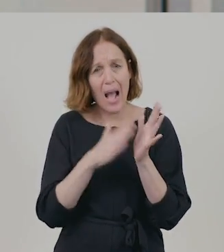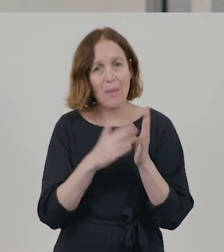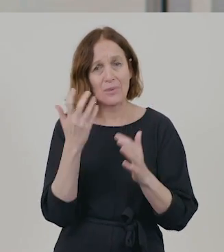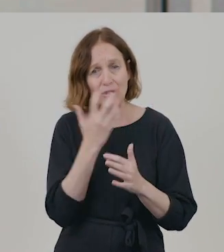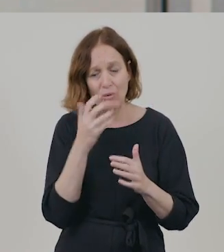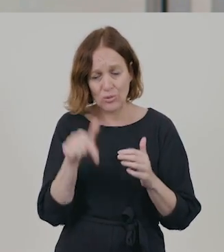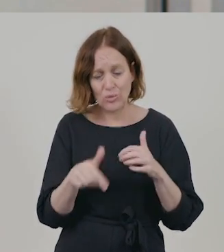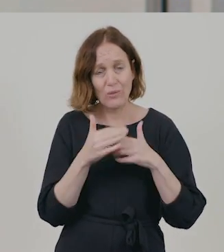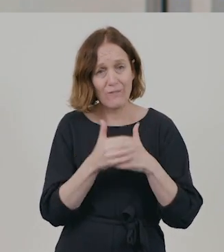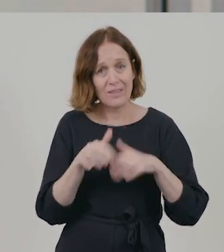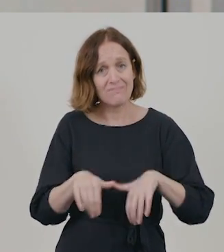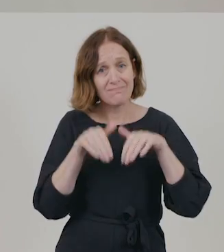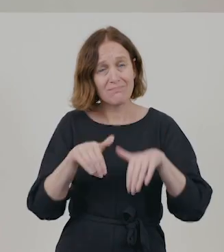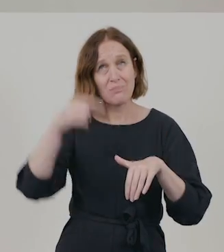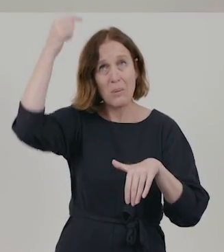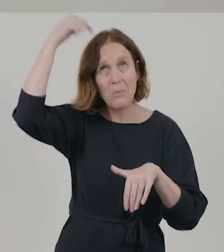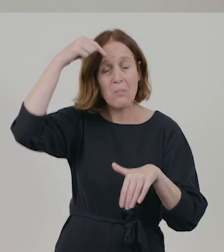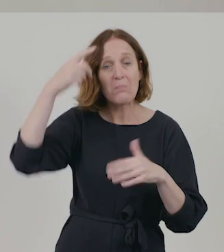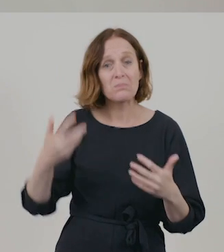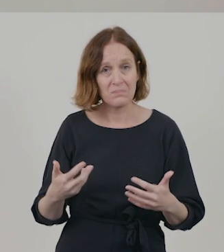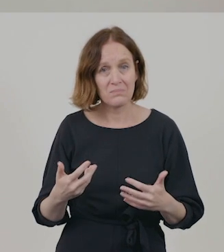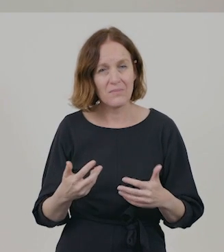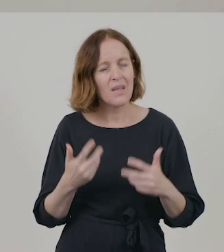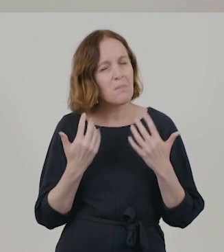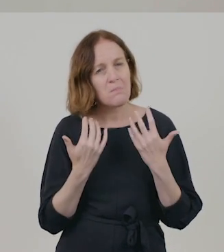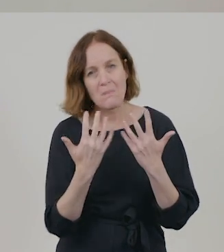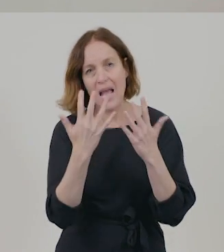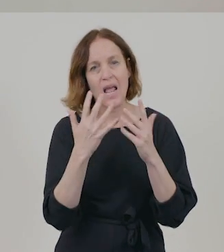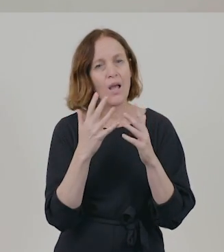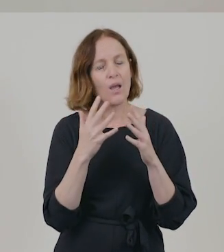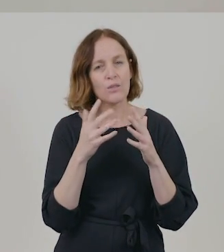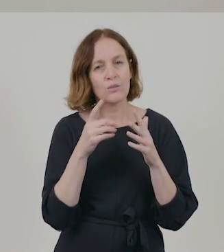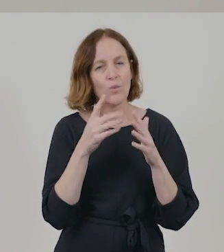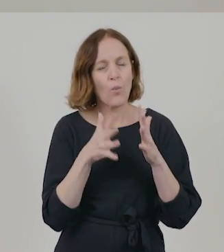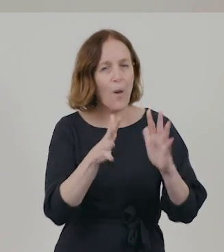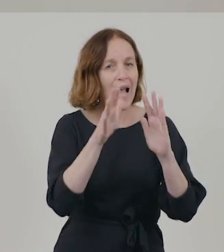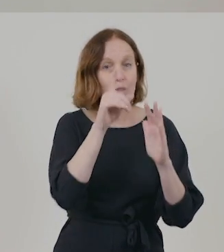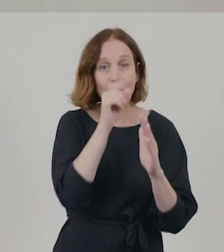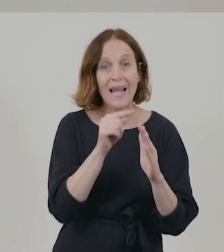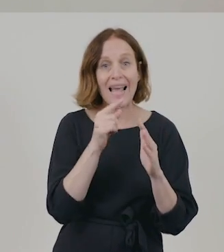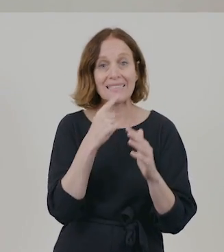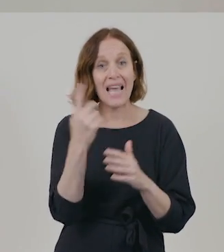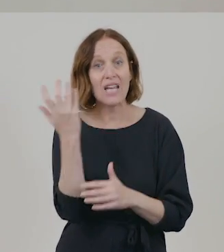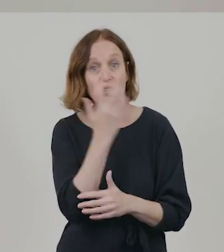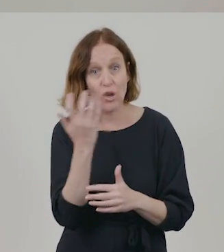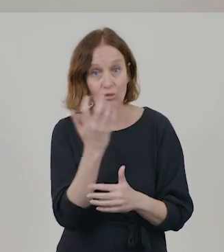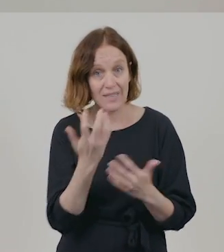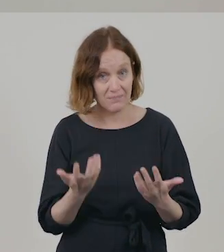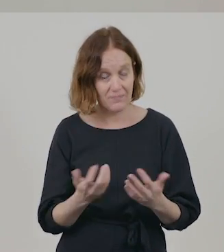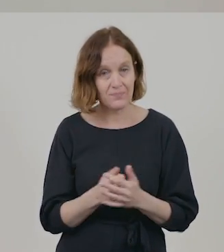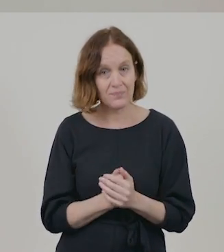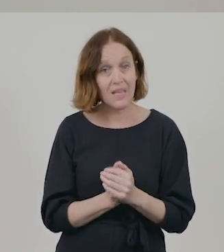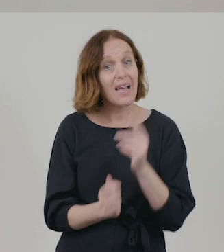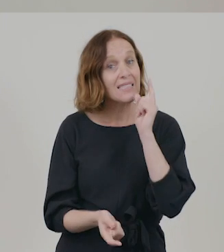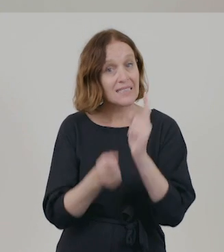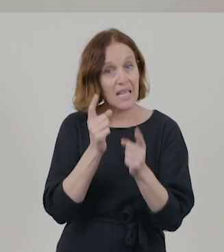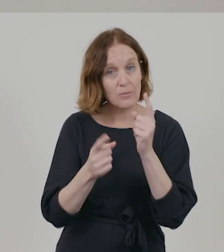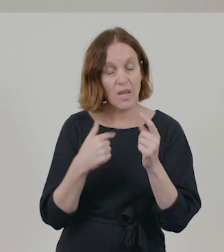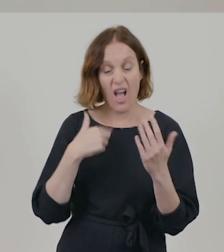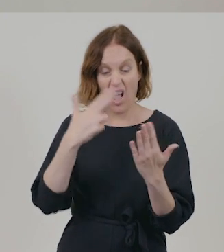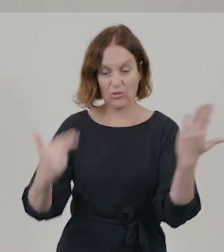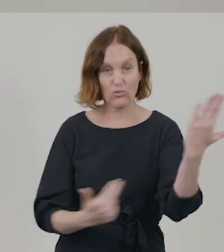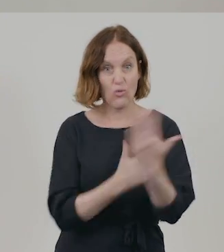and crying. Even though it was an accident and I didn't mean to bump into Sarah, I knew I'd upset her and I wanted to